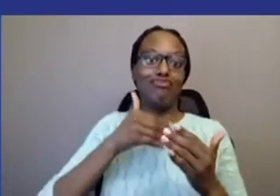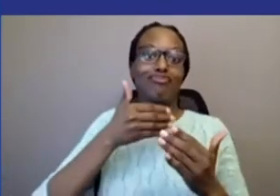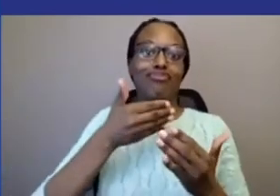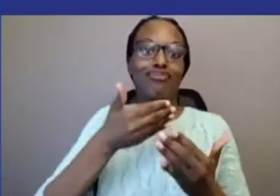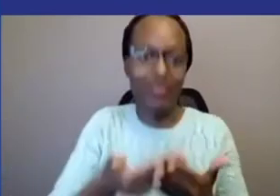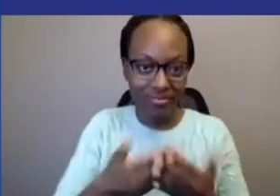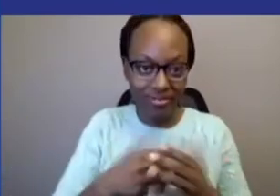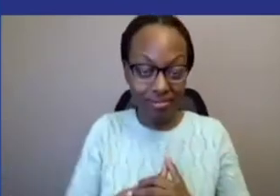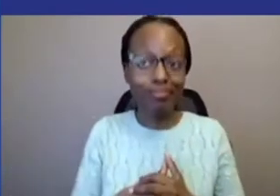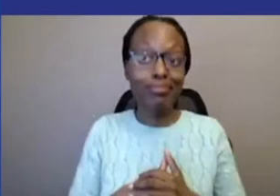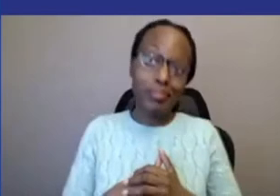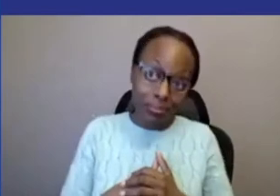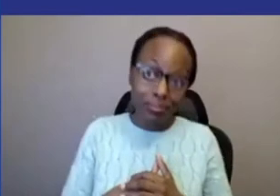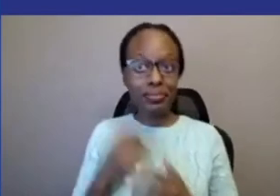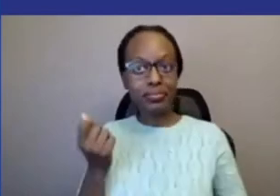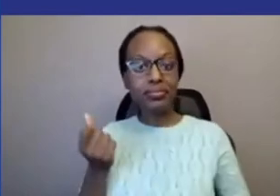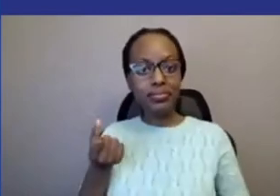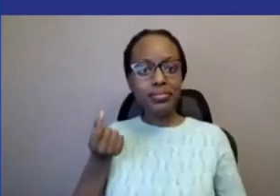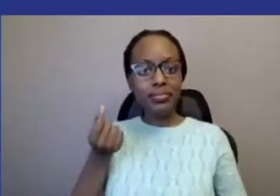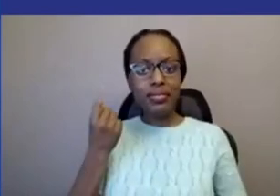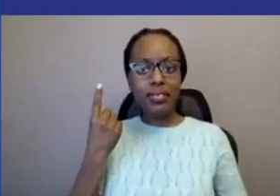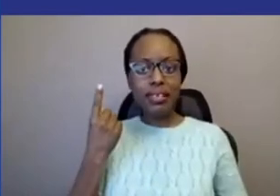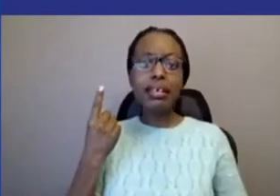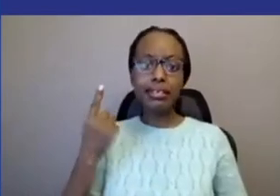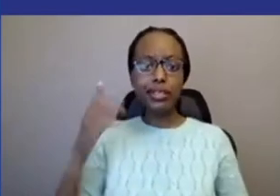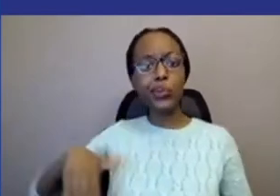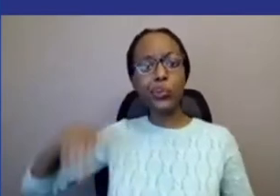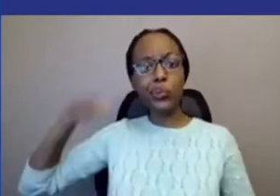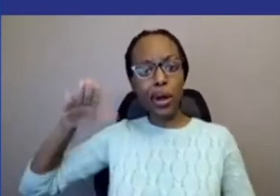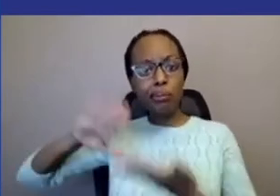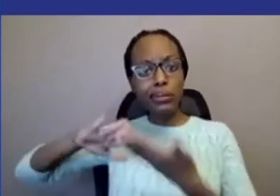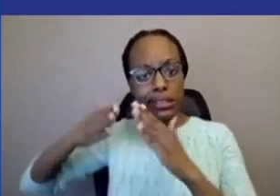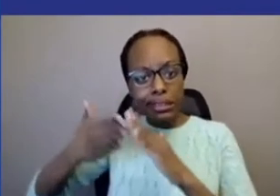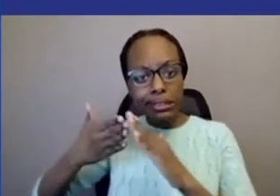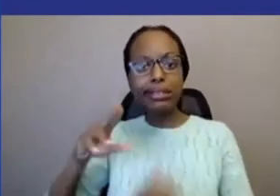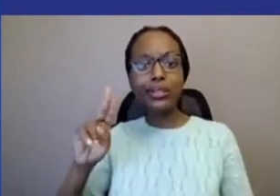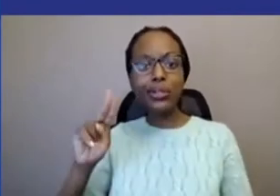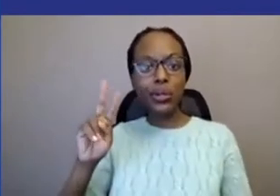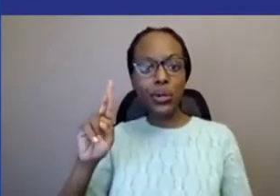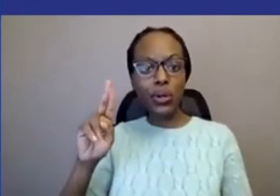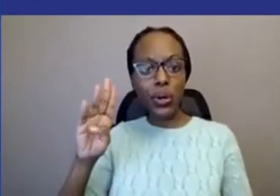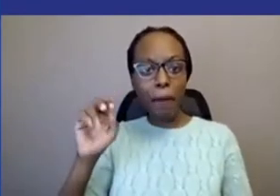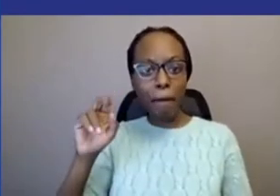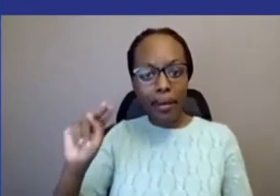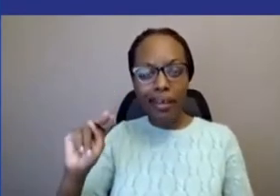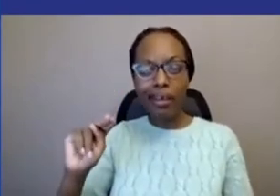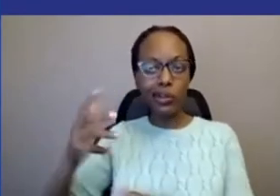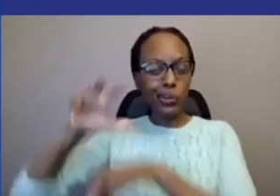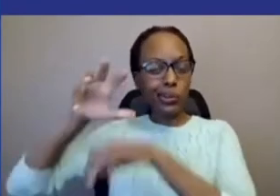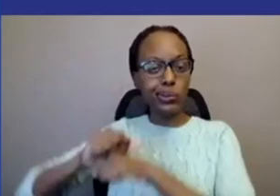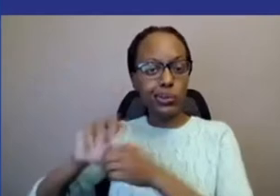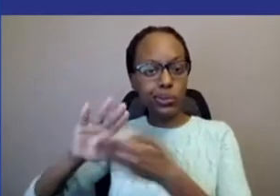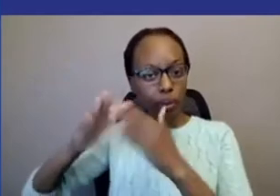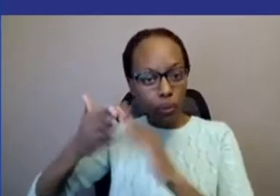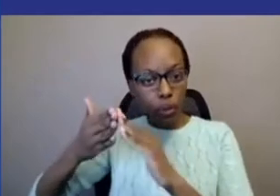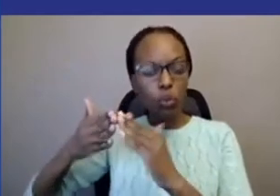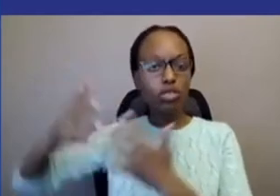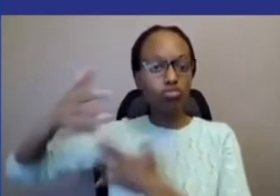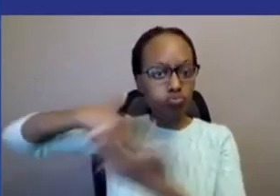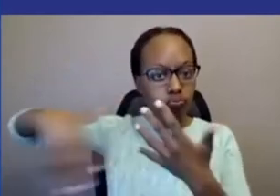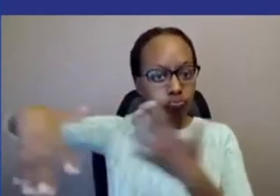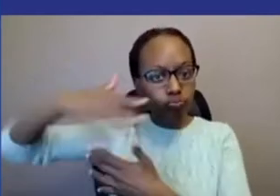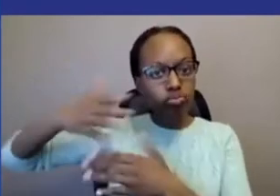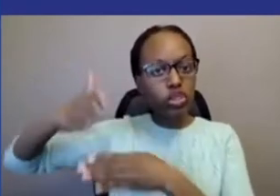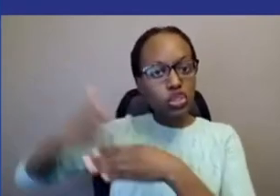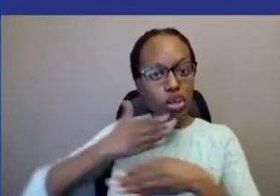this urban upbringing and sharing within community, I went through